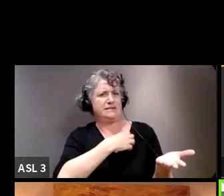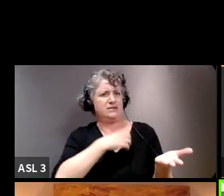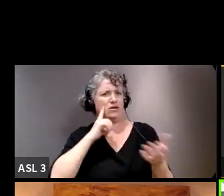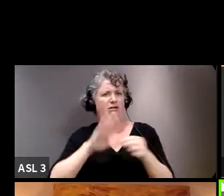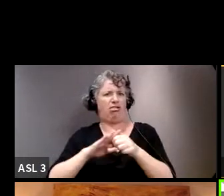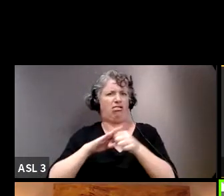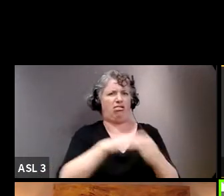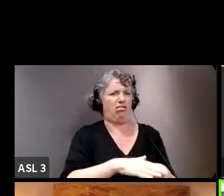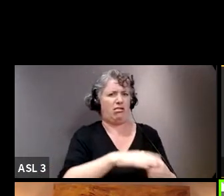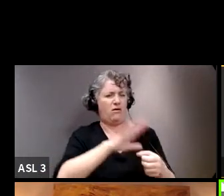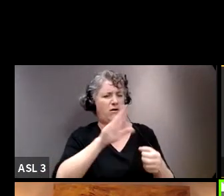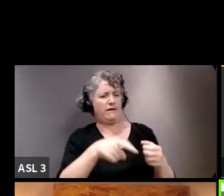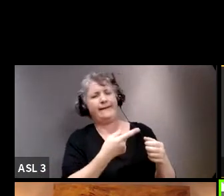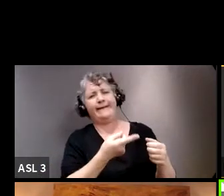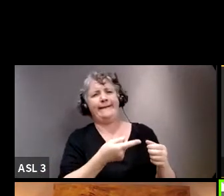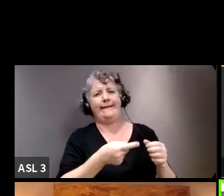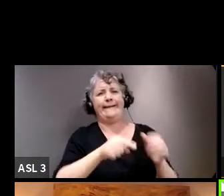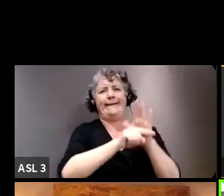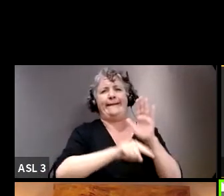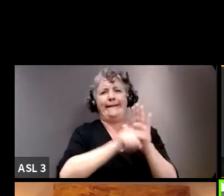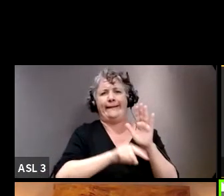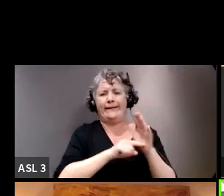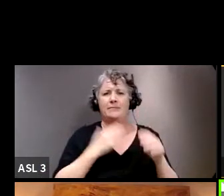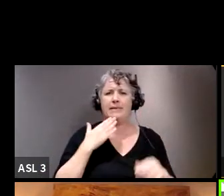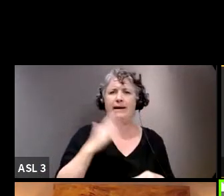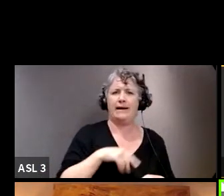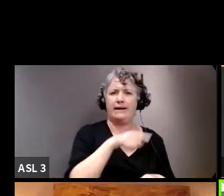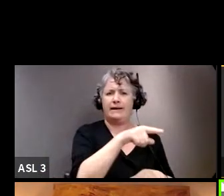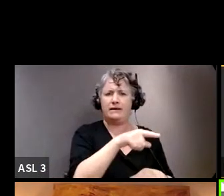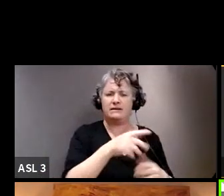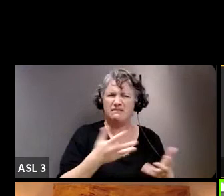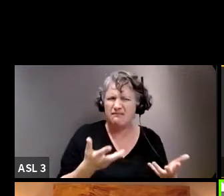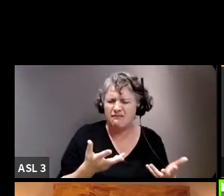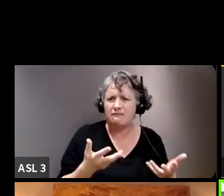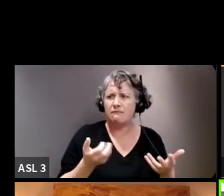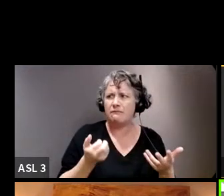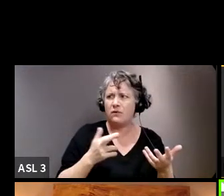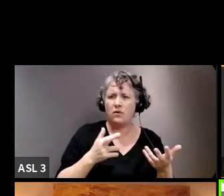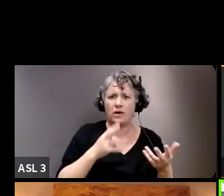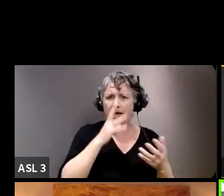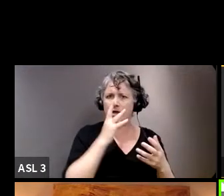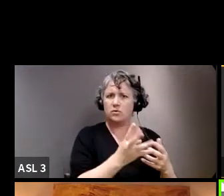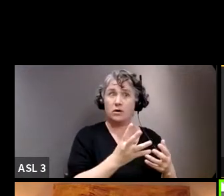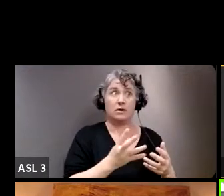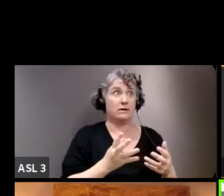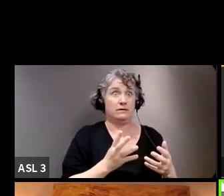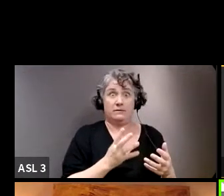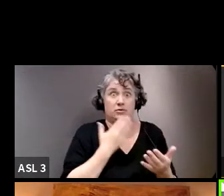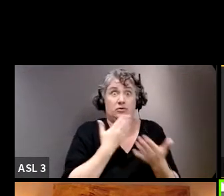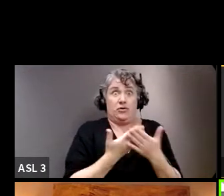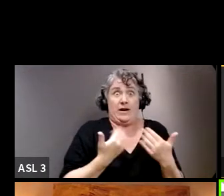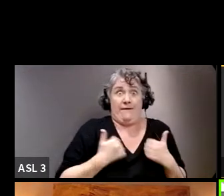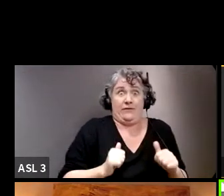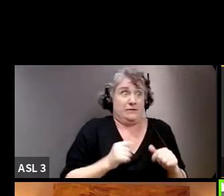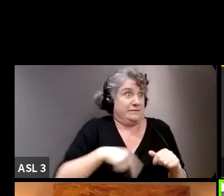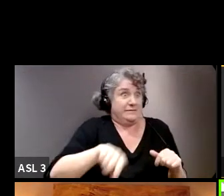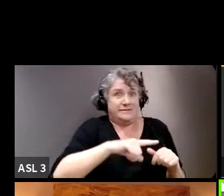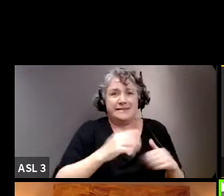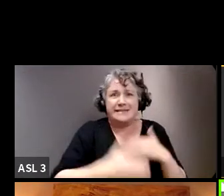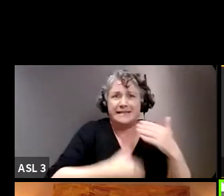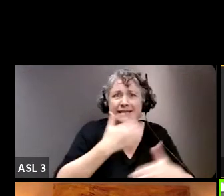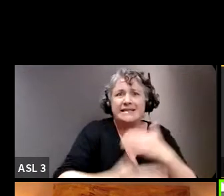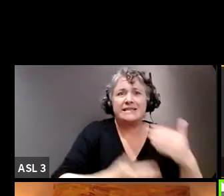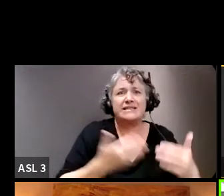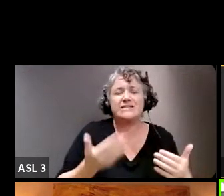legitimate efforts or ignoring legitimate efforts um and and so we lose the ability to actually have